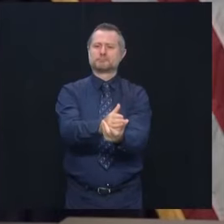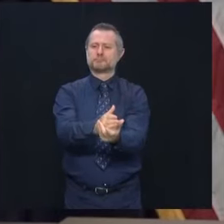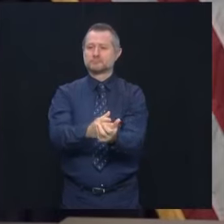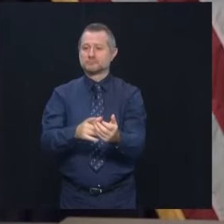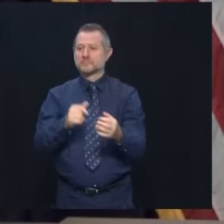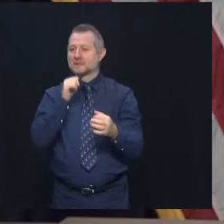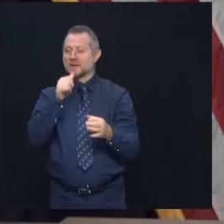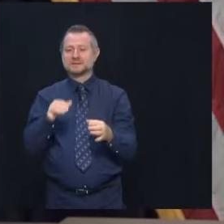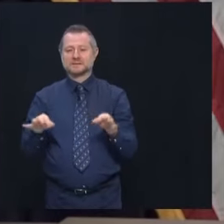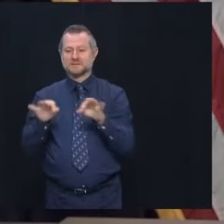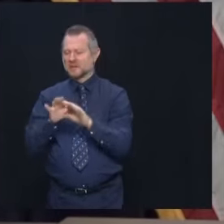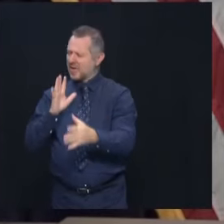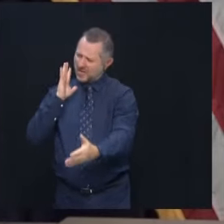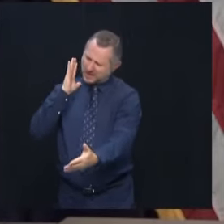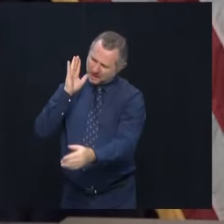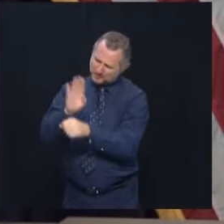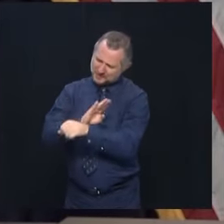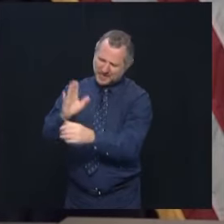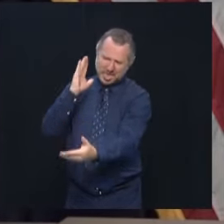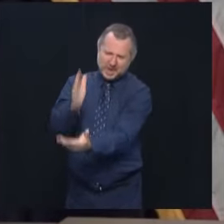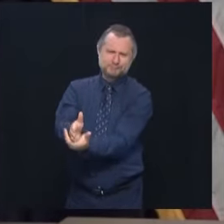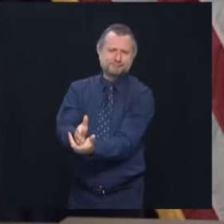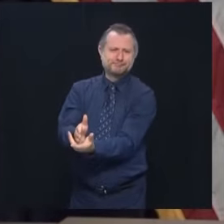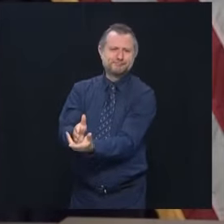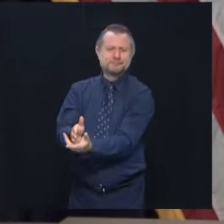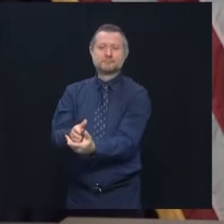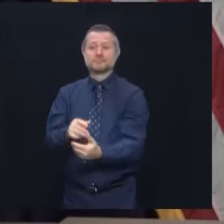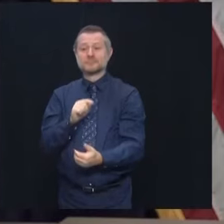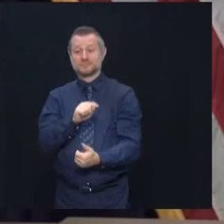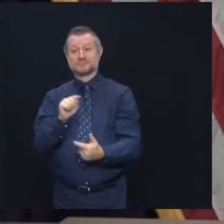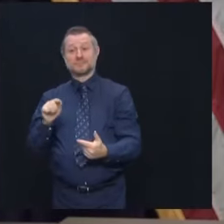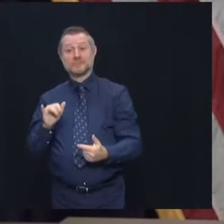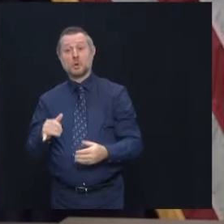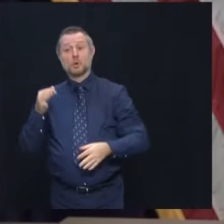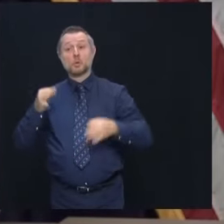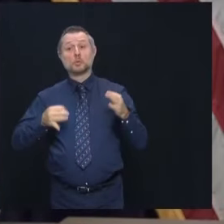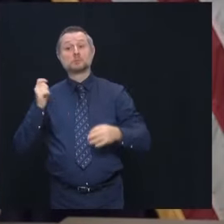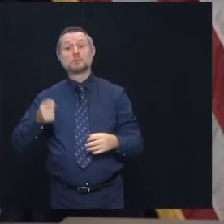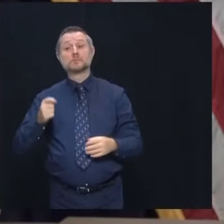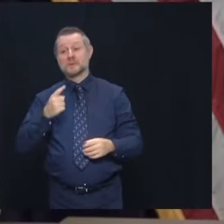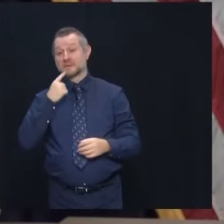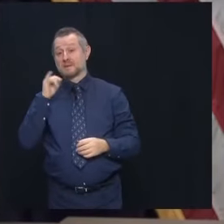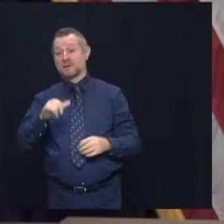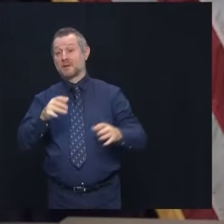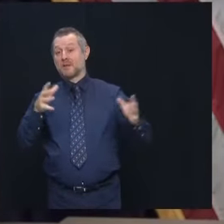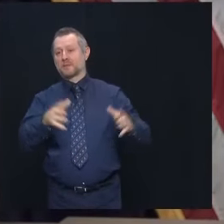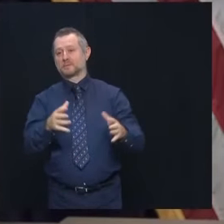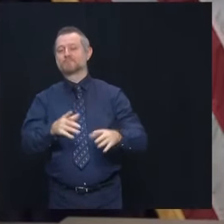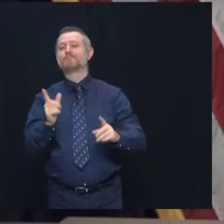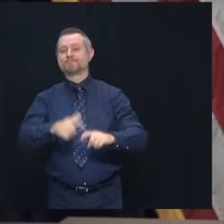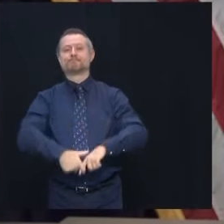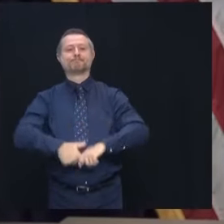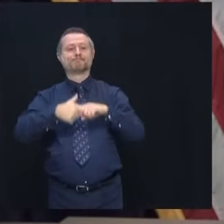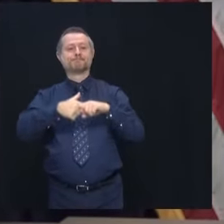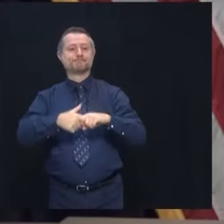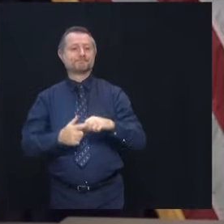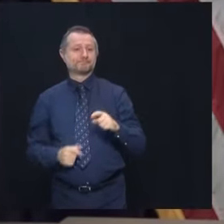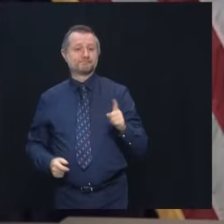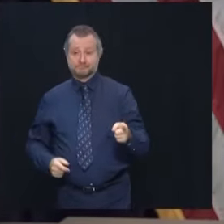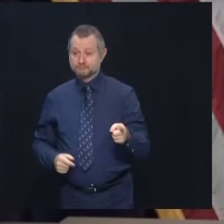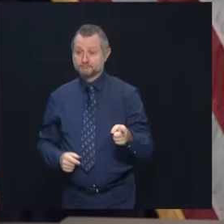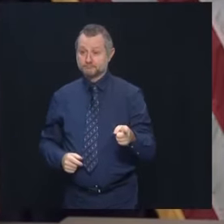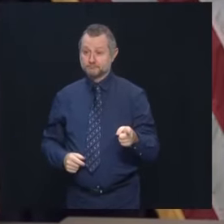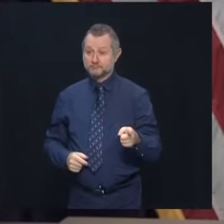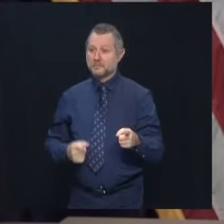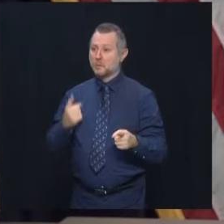mass gathering rule that was upheld. And so technically during that period of time, individuals could walk into a religious institution and pray,